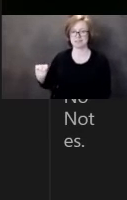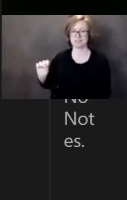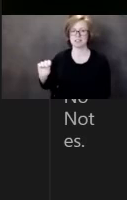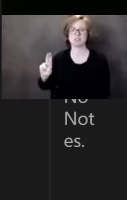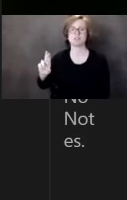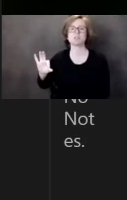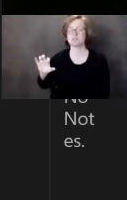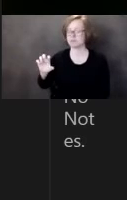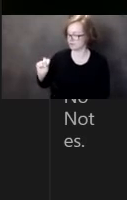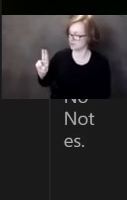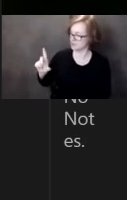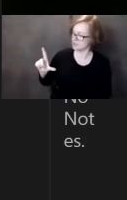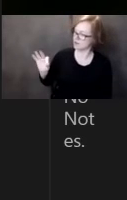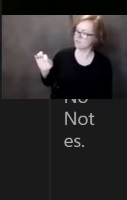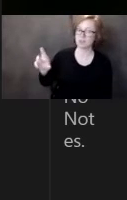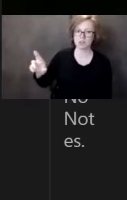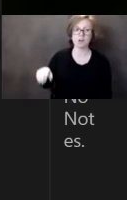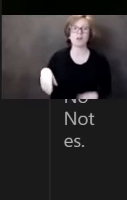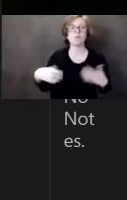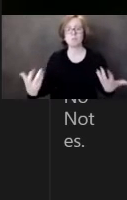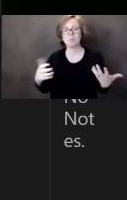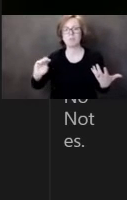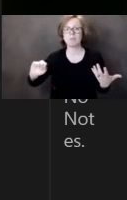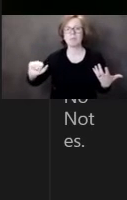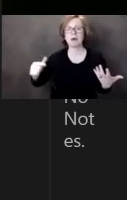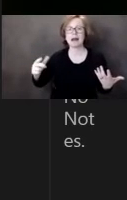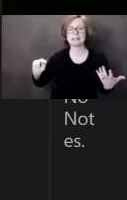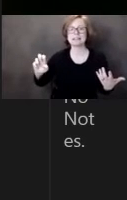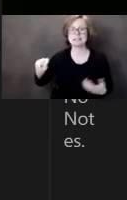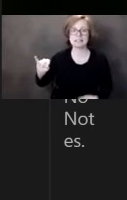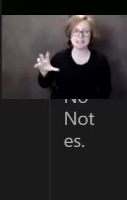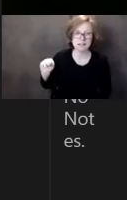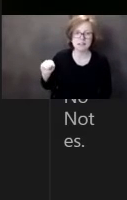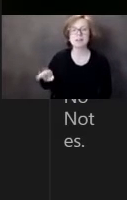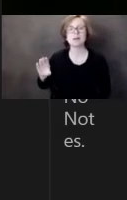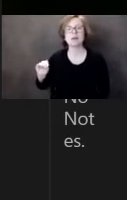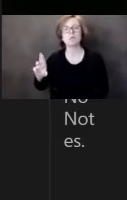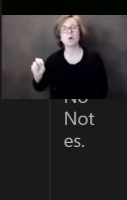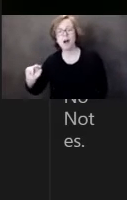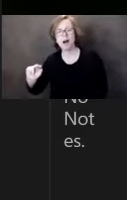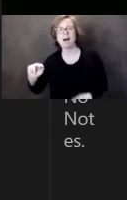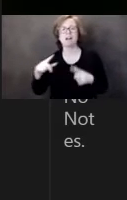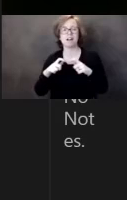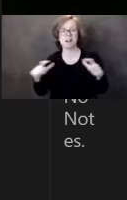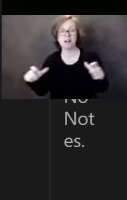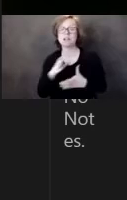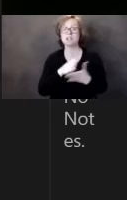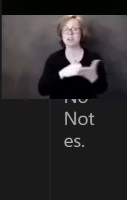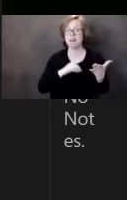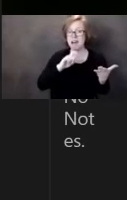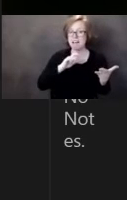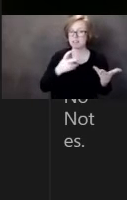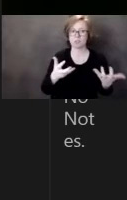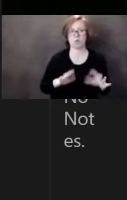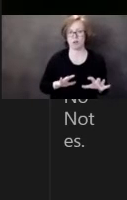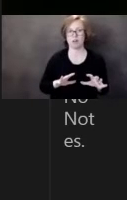case. Then there are micronutrients like magnesium and boron that we think about. And then some of the metals that we don't want to have as much.